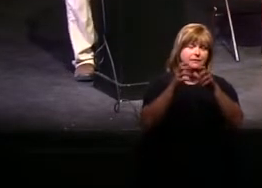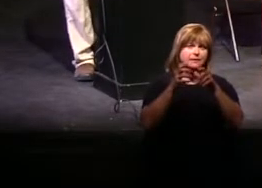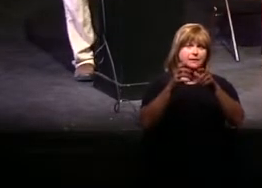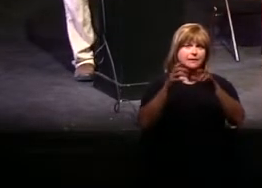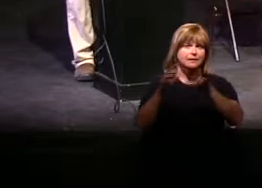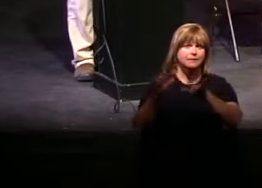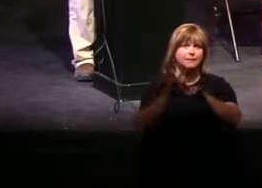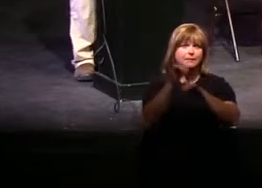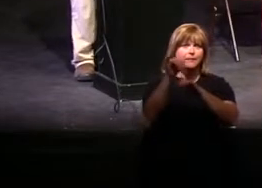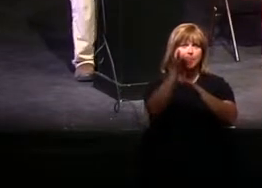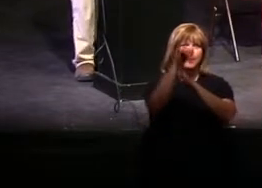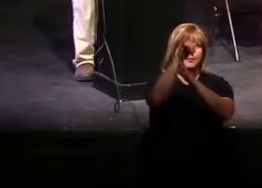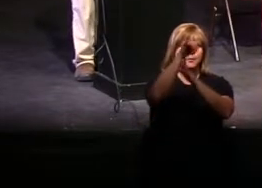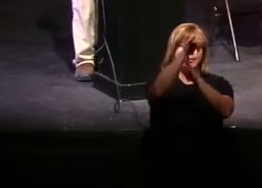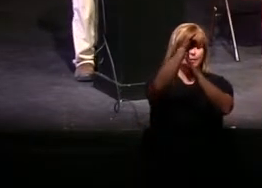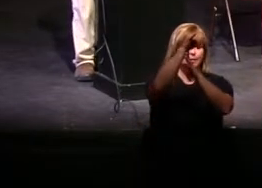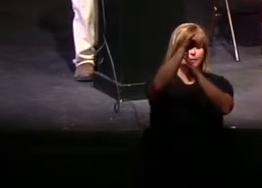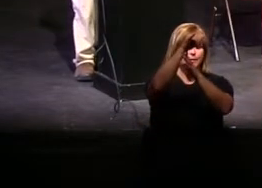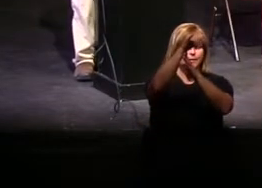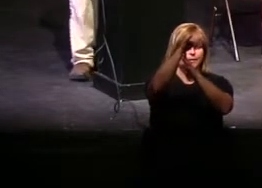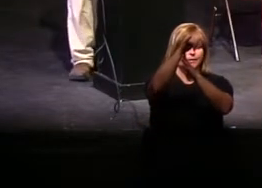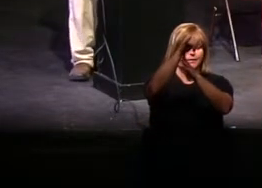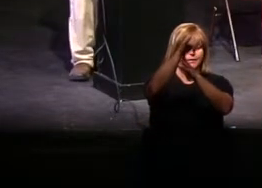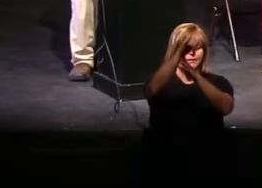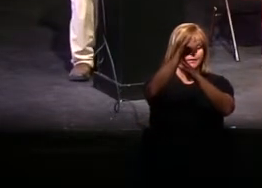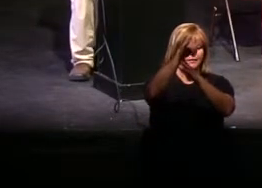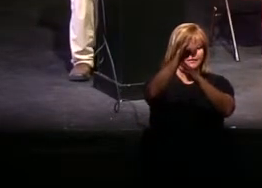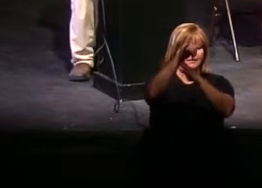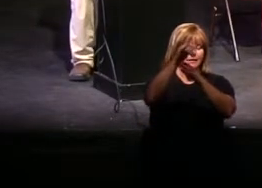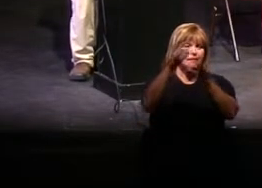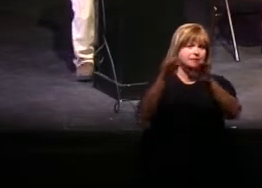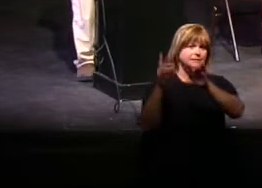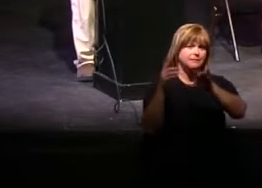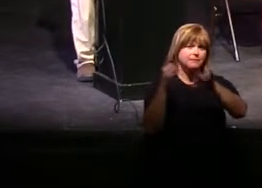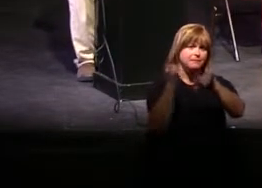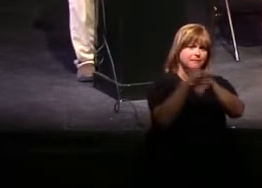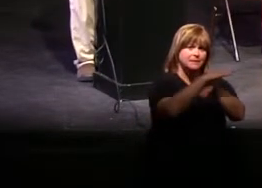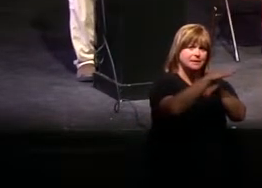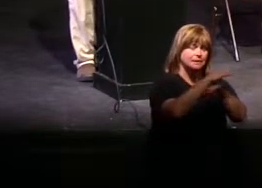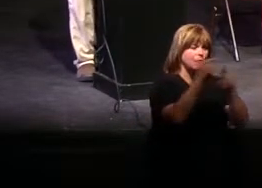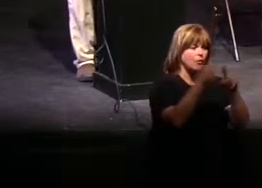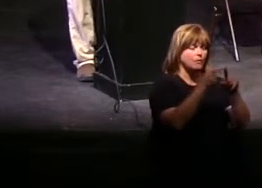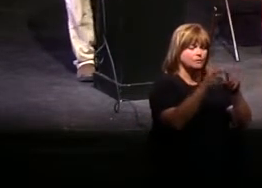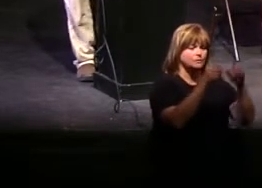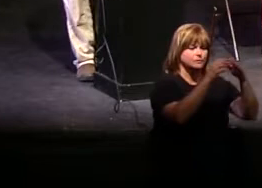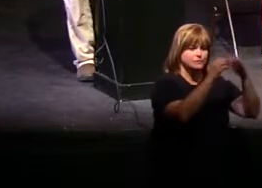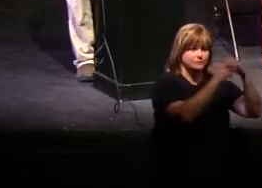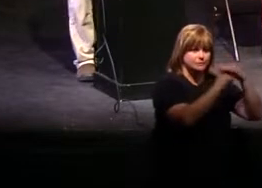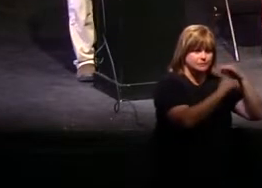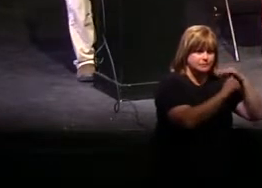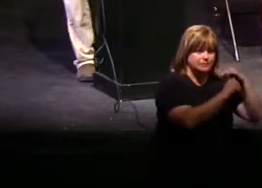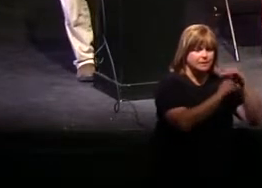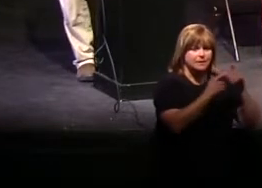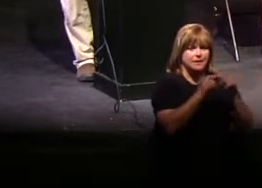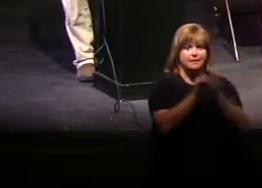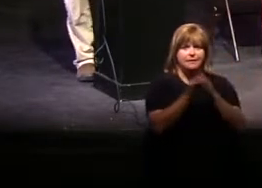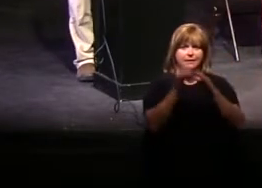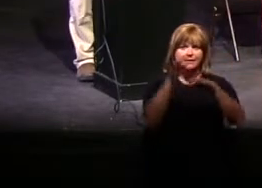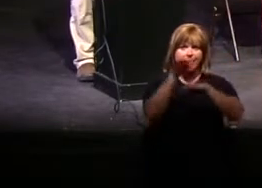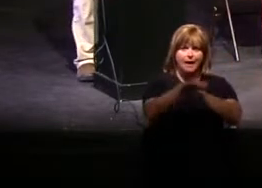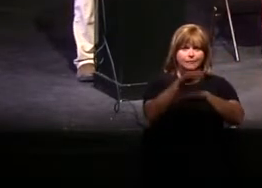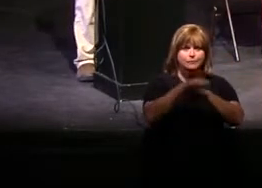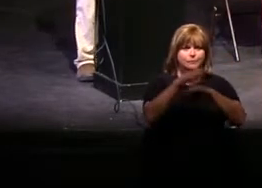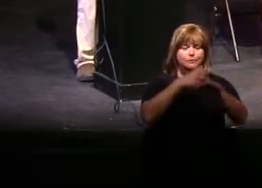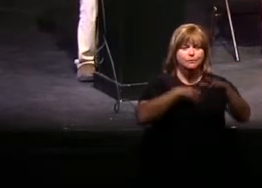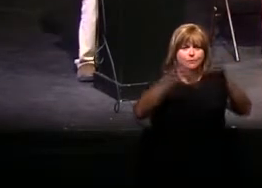until what's considerable sends them to shelter. I like how the afternoon's rain, having wakened the